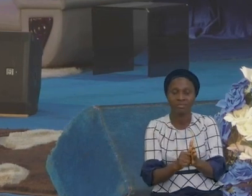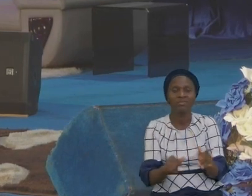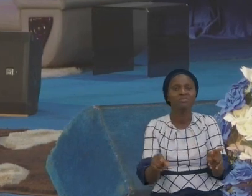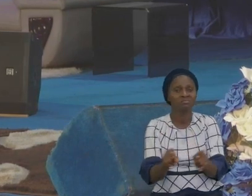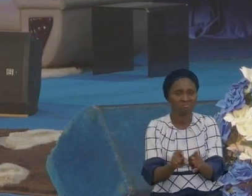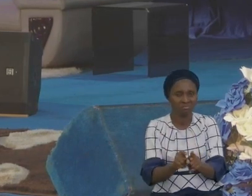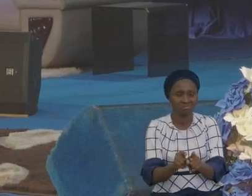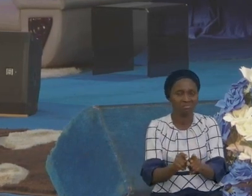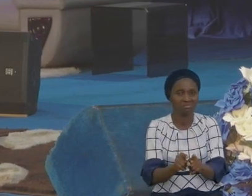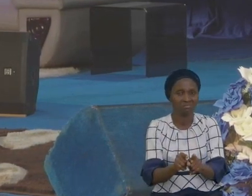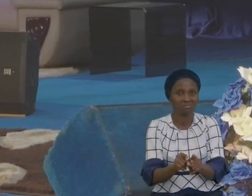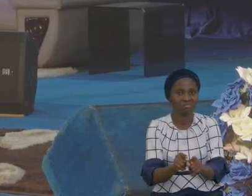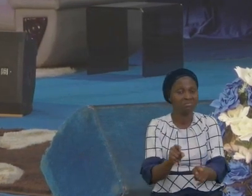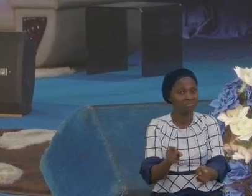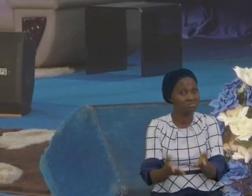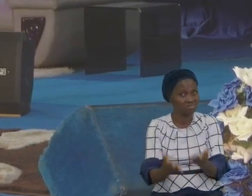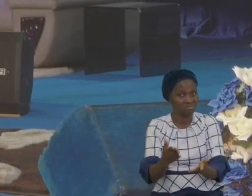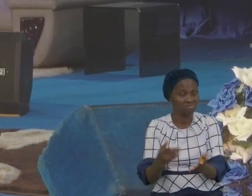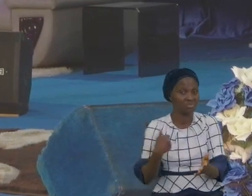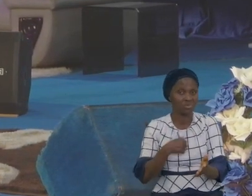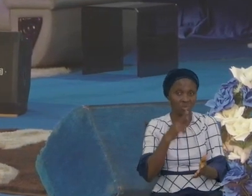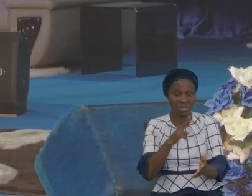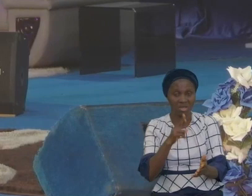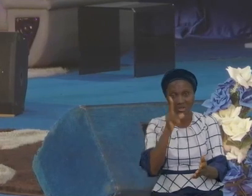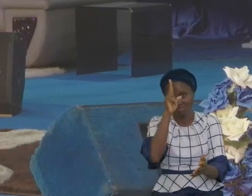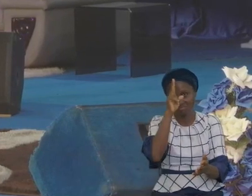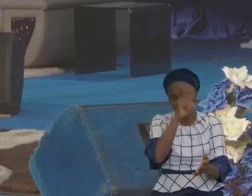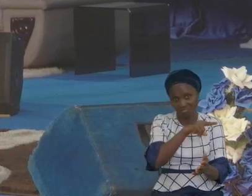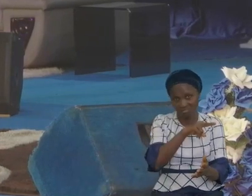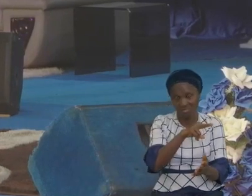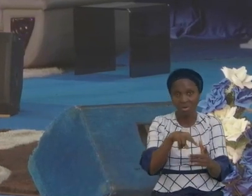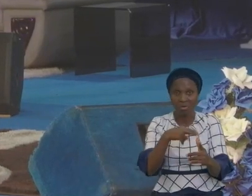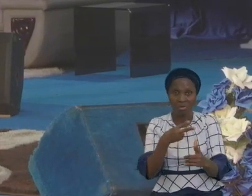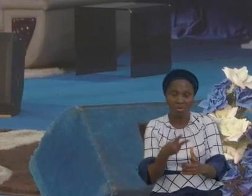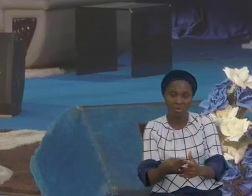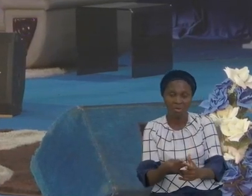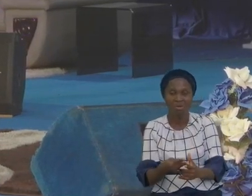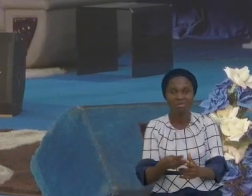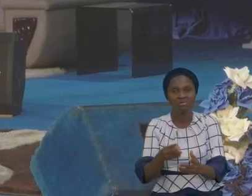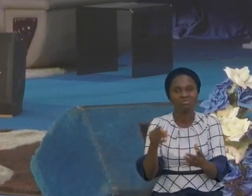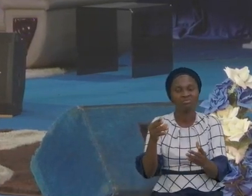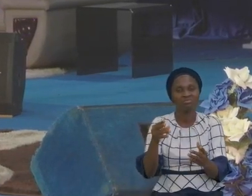we're unwise, we step on God's highway.